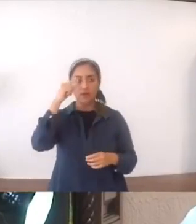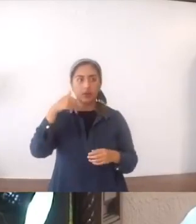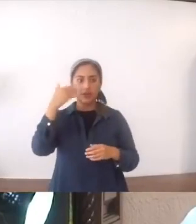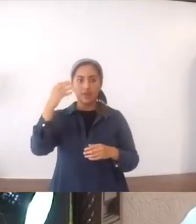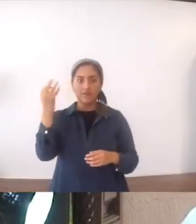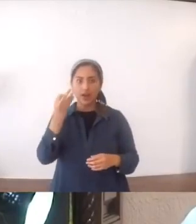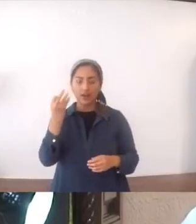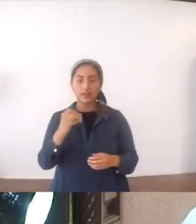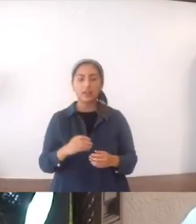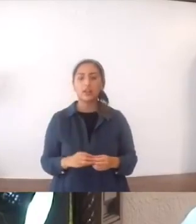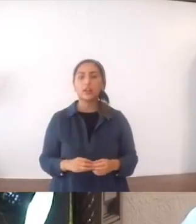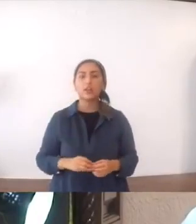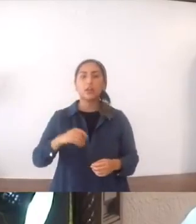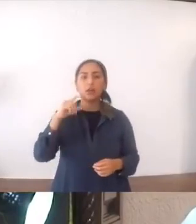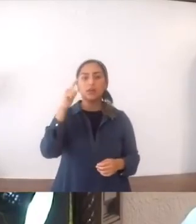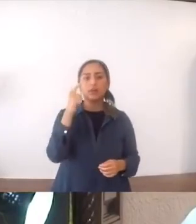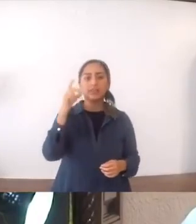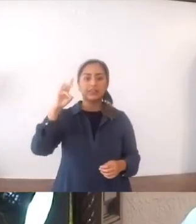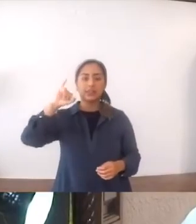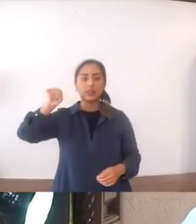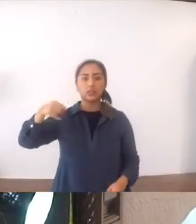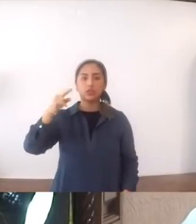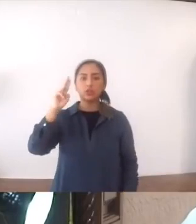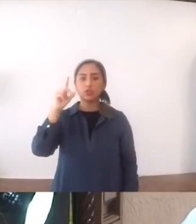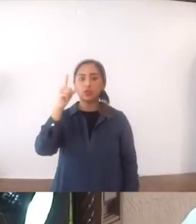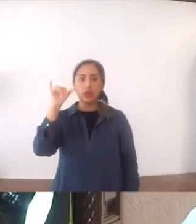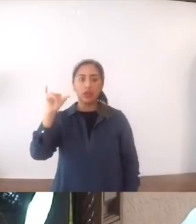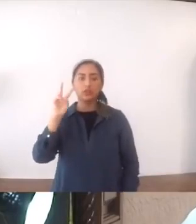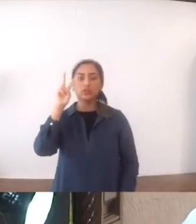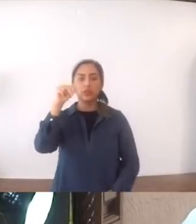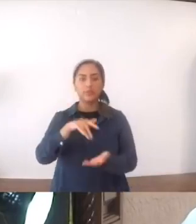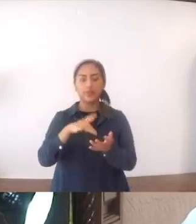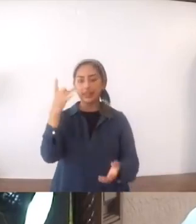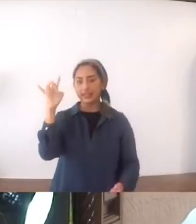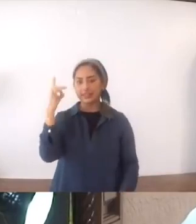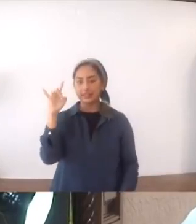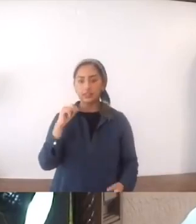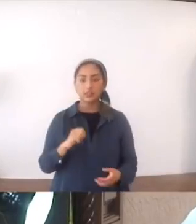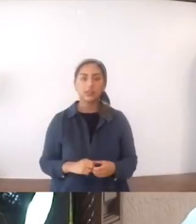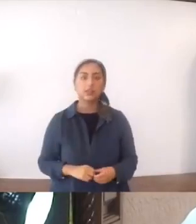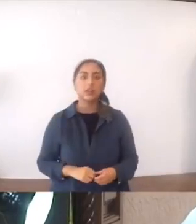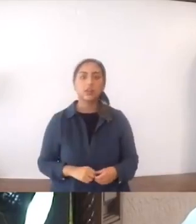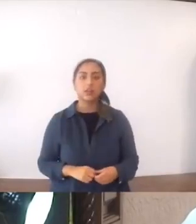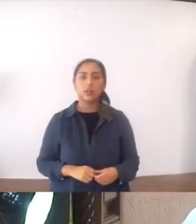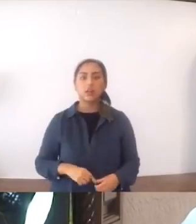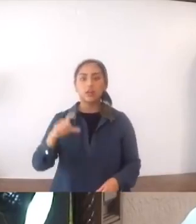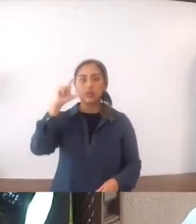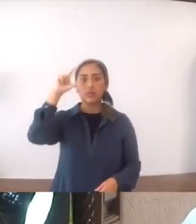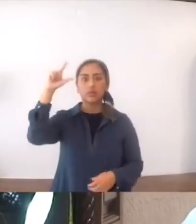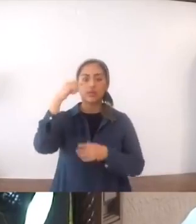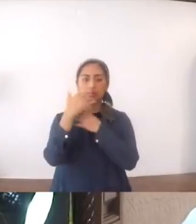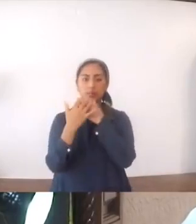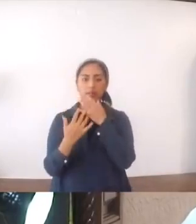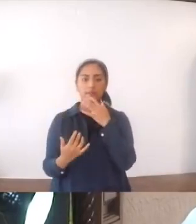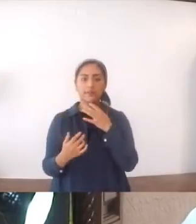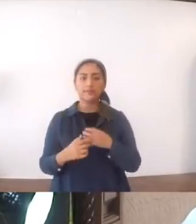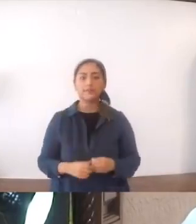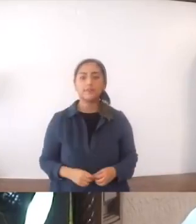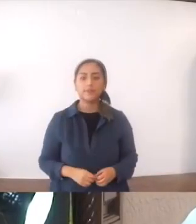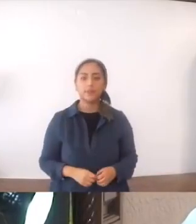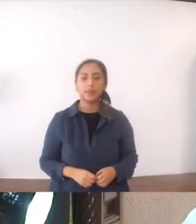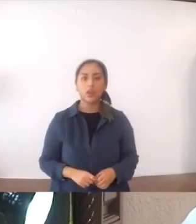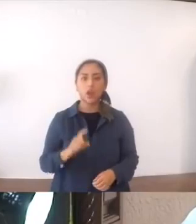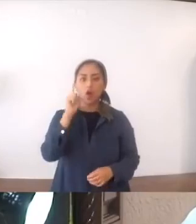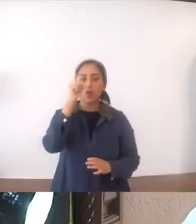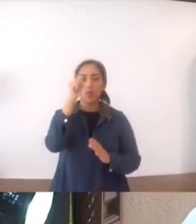the prophetic para alert este viernes for this Friday, 27 de julio July 27 2018, of 2018, la luna de